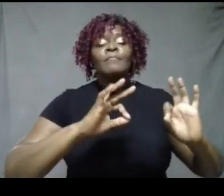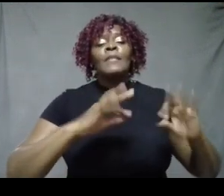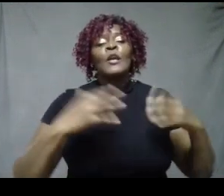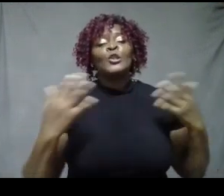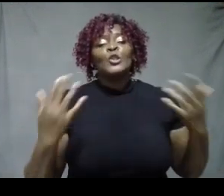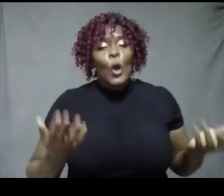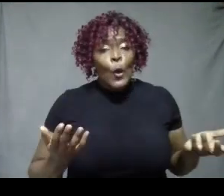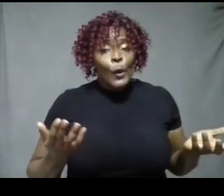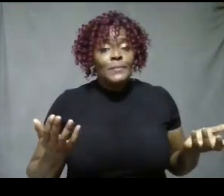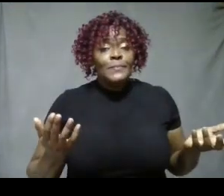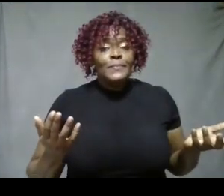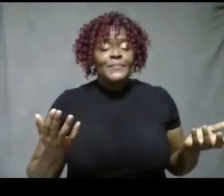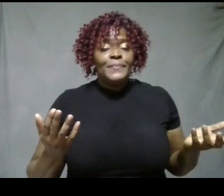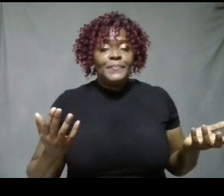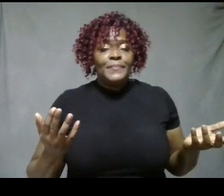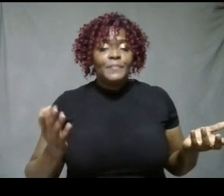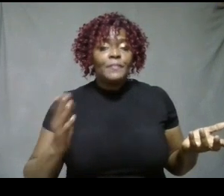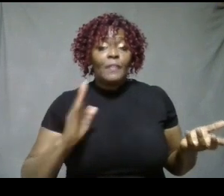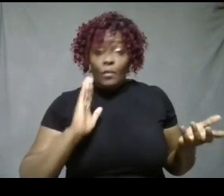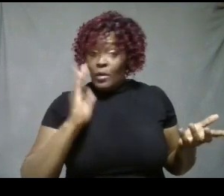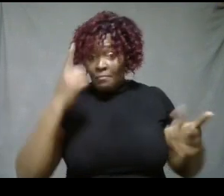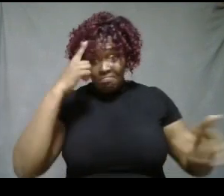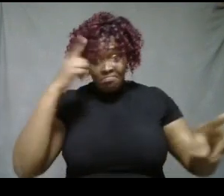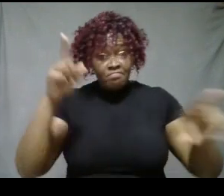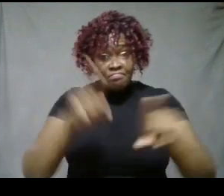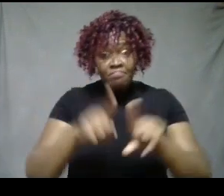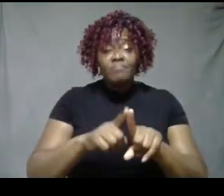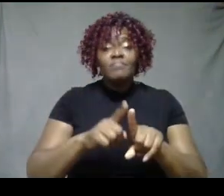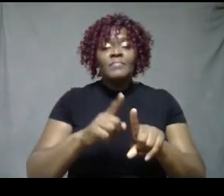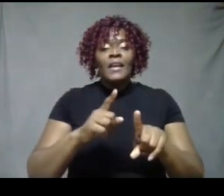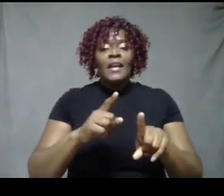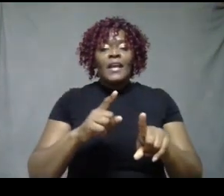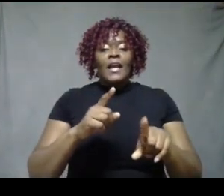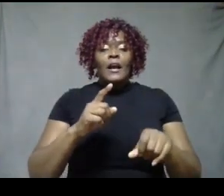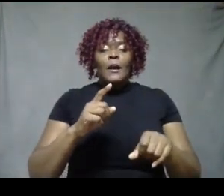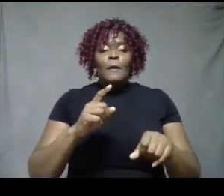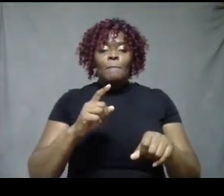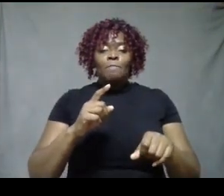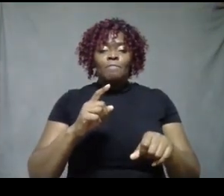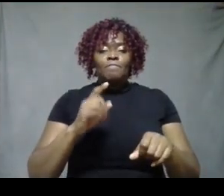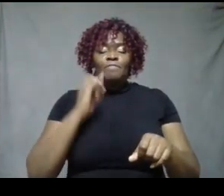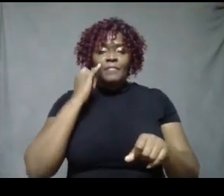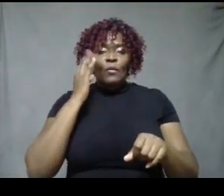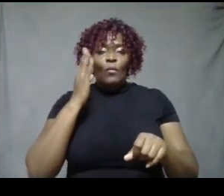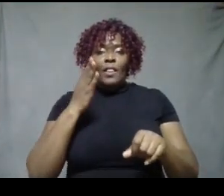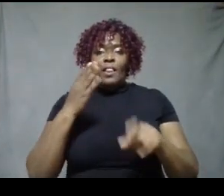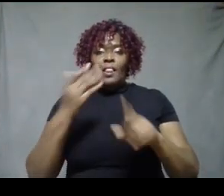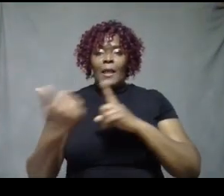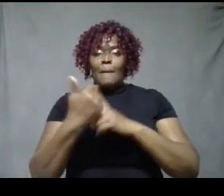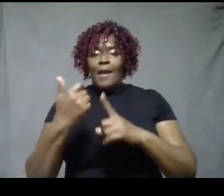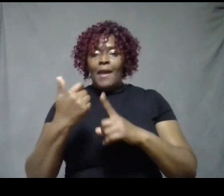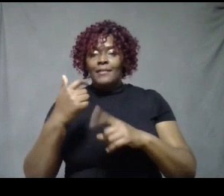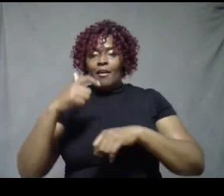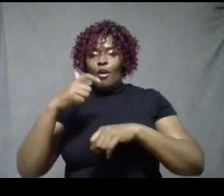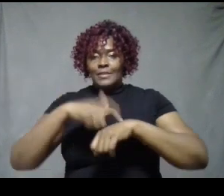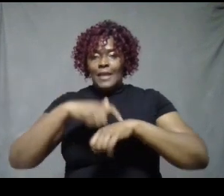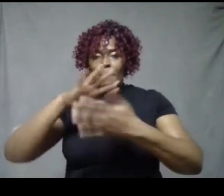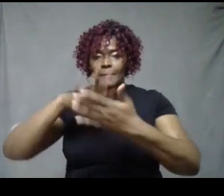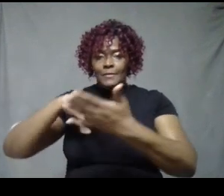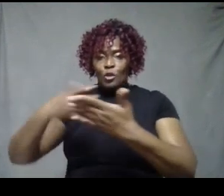we're definitely on board. It doesn't impact our timing. We plan on going before the Planning and Development Board this